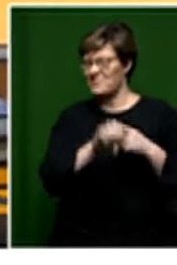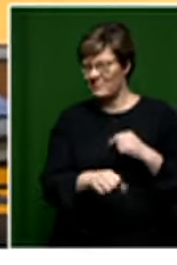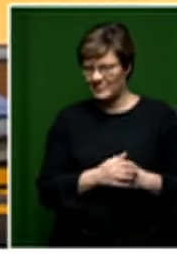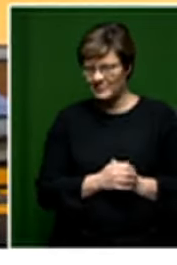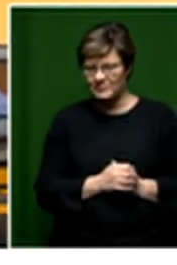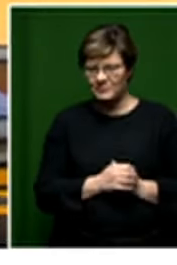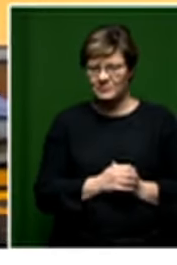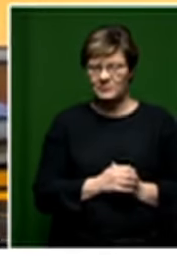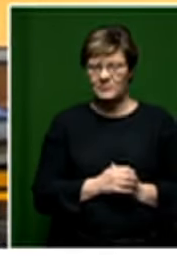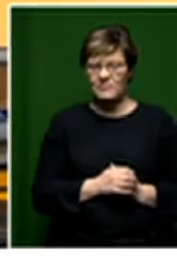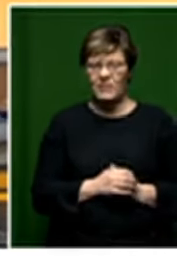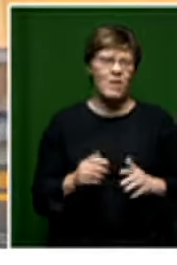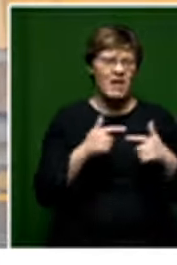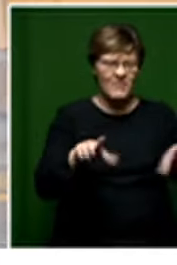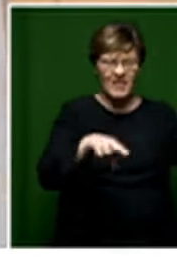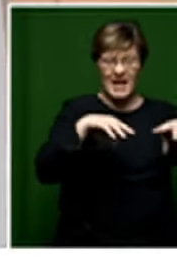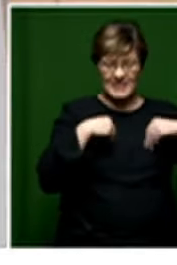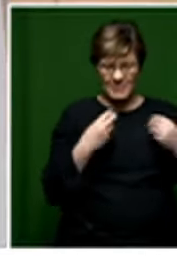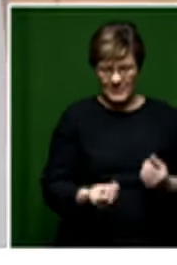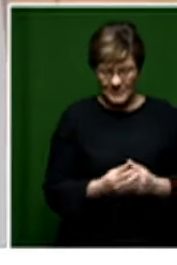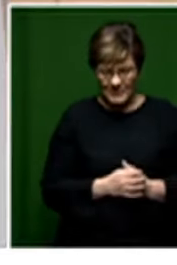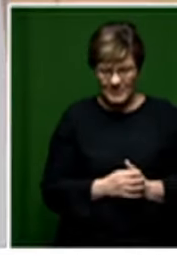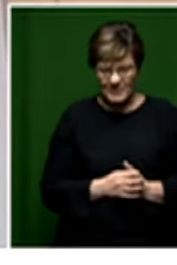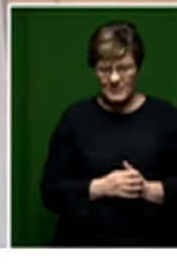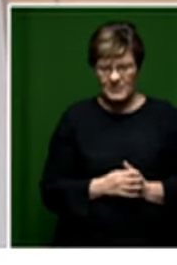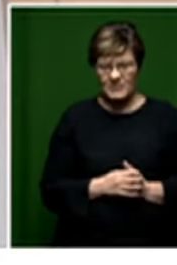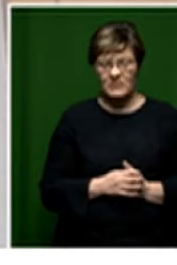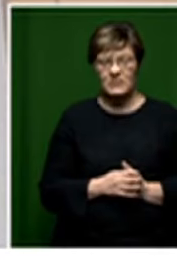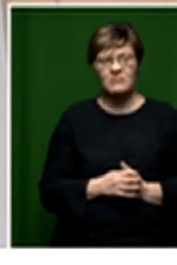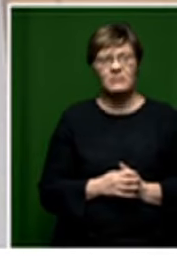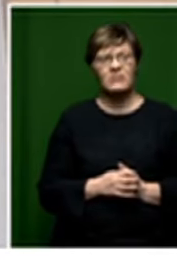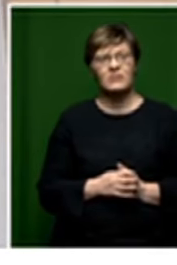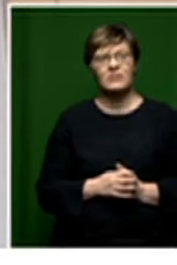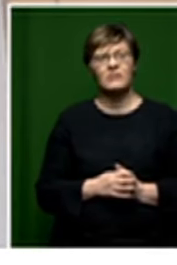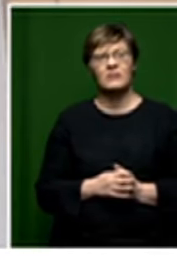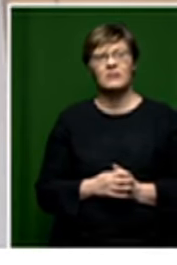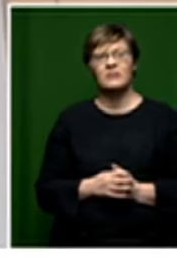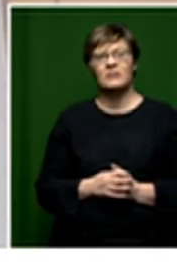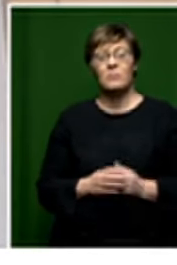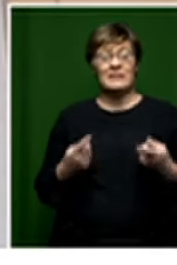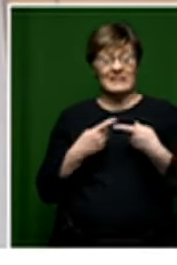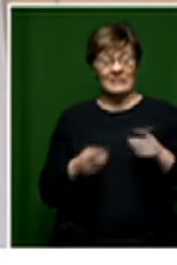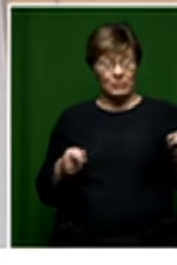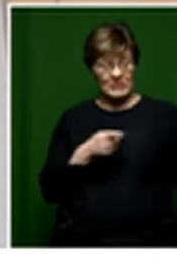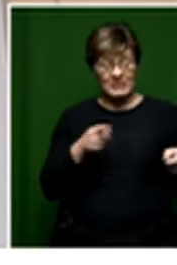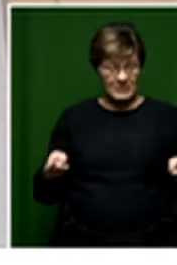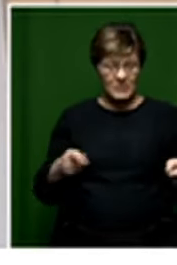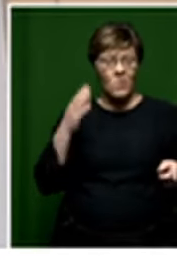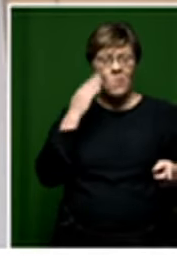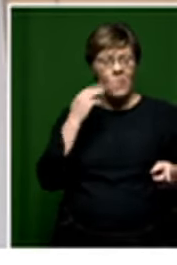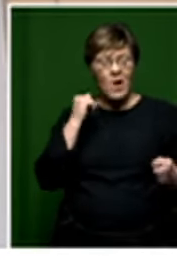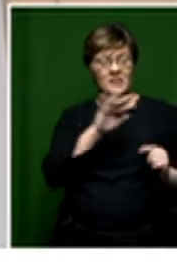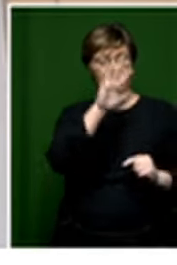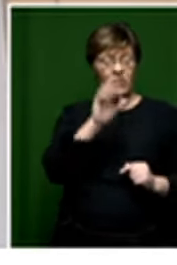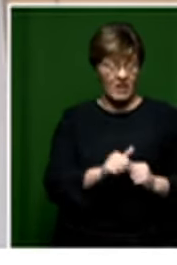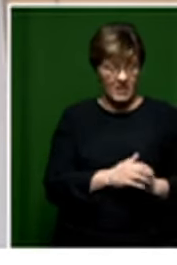indicated, in levels of acceptance. And one of the most striking differences amongst white South Africans